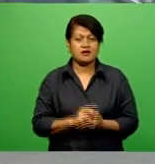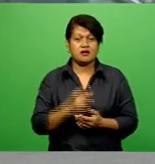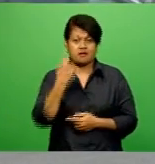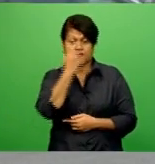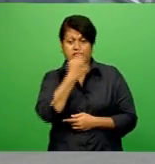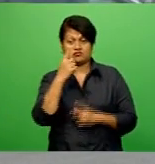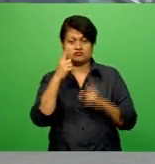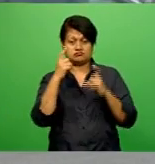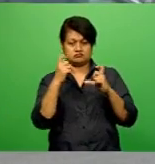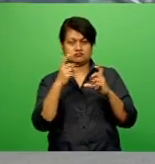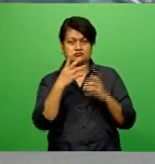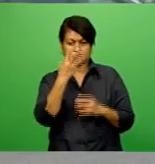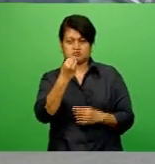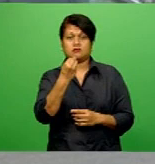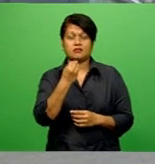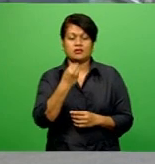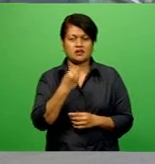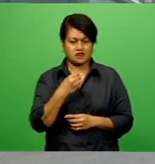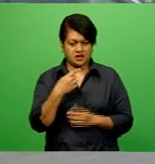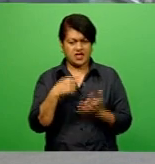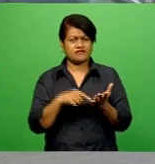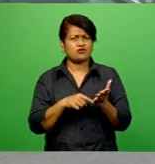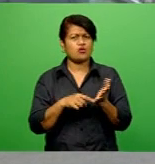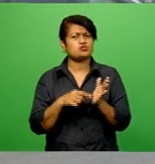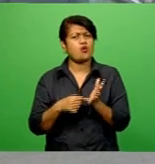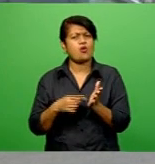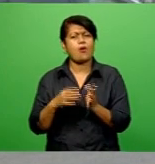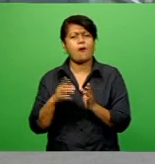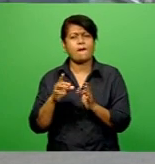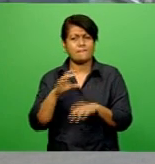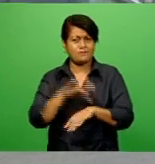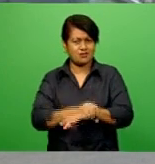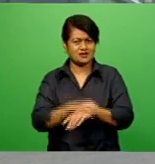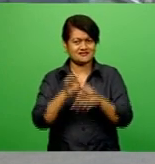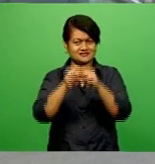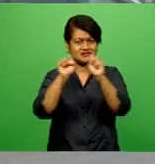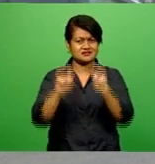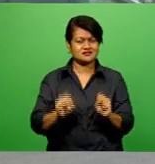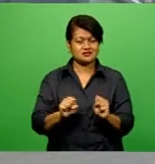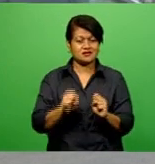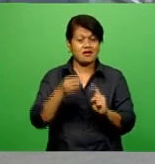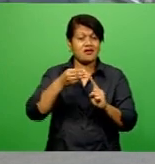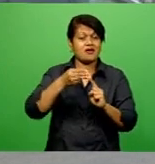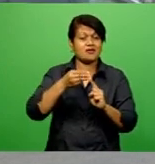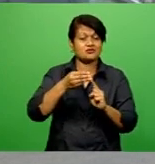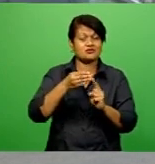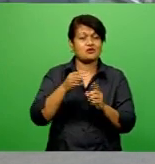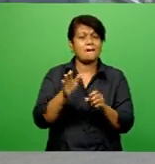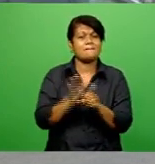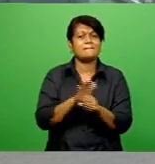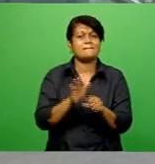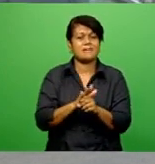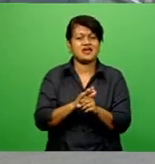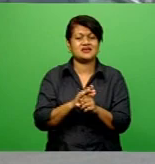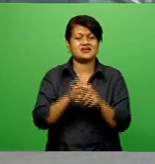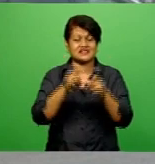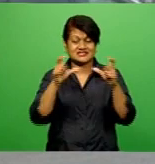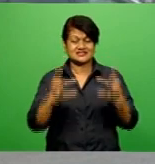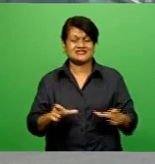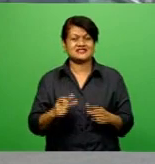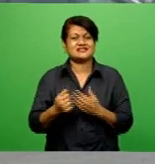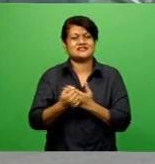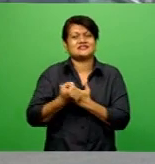recognition cameras will go to the Totongo police station. The aim is to make the capital city a much safer place for Fijians